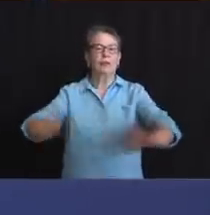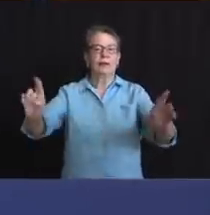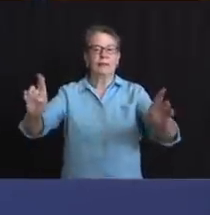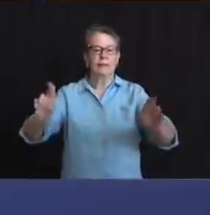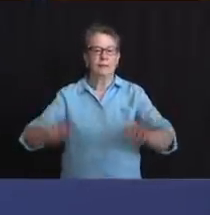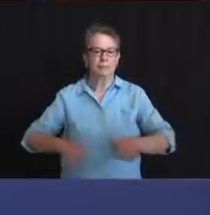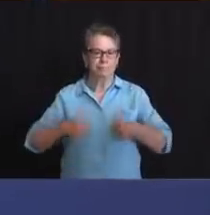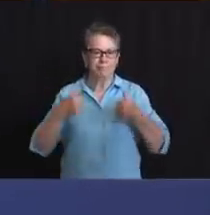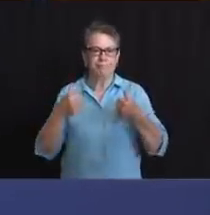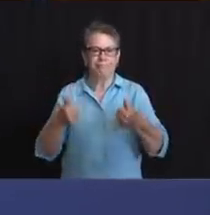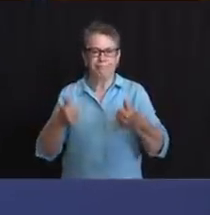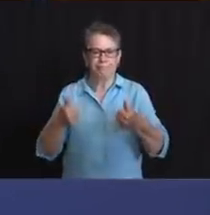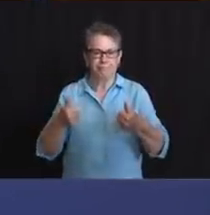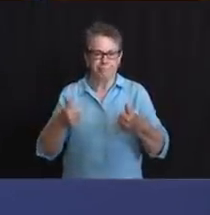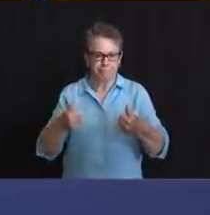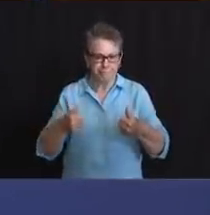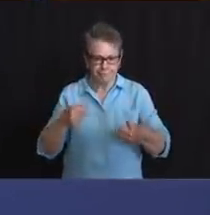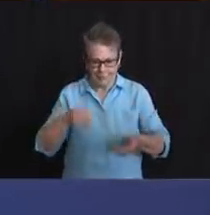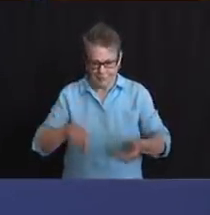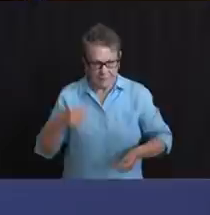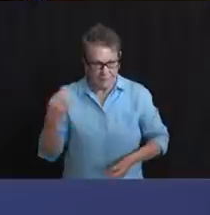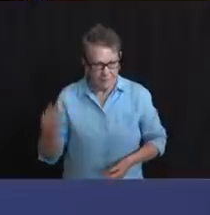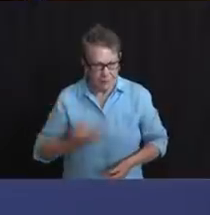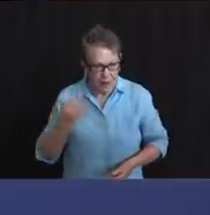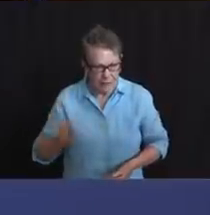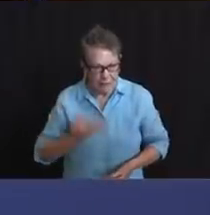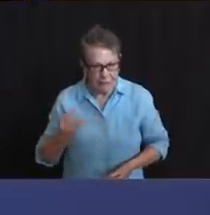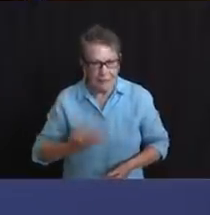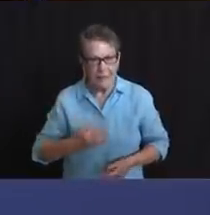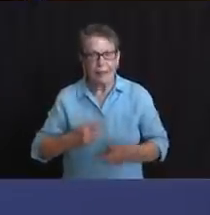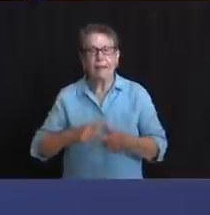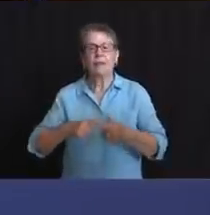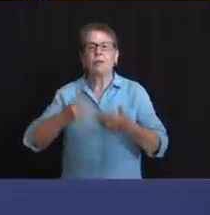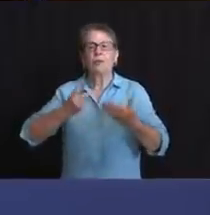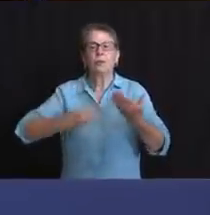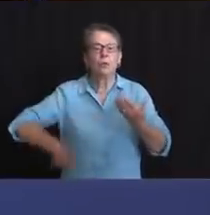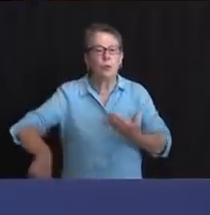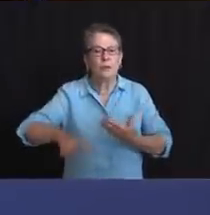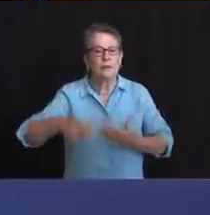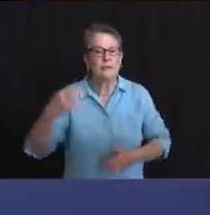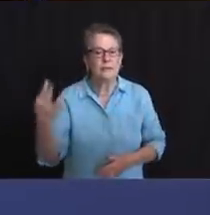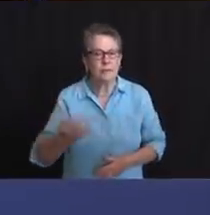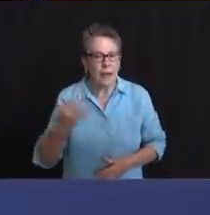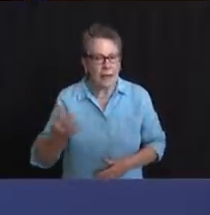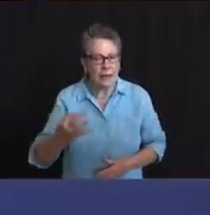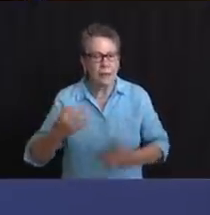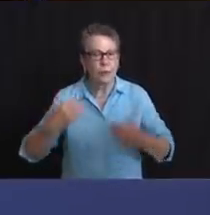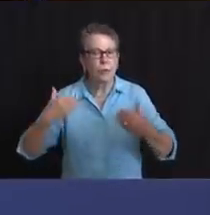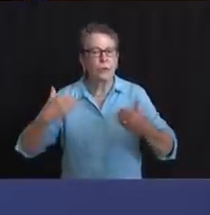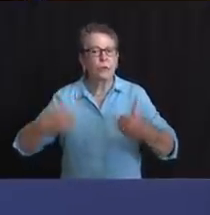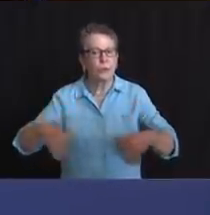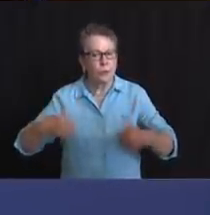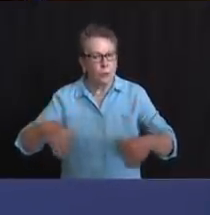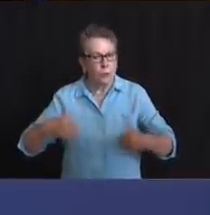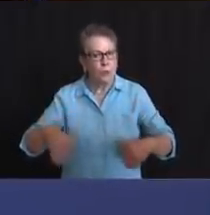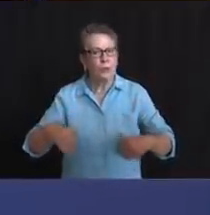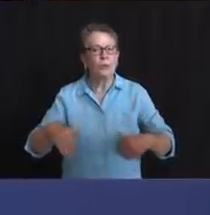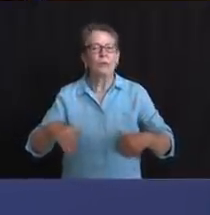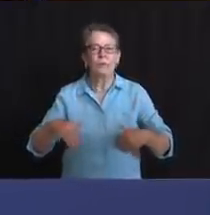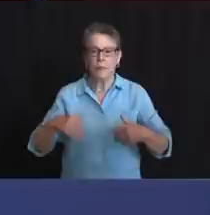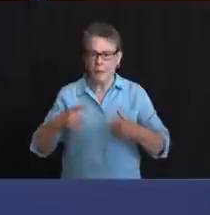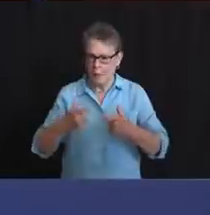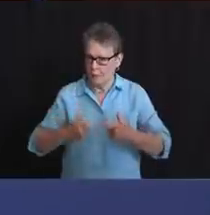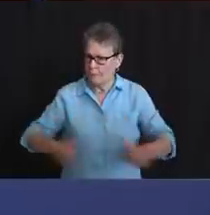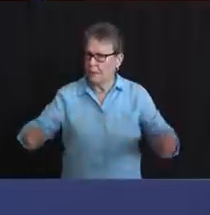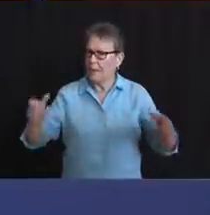Again, this Friday and then a week from Friday are big milestone days in our fight against this pandemic. I said this